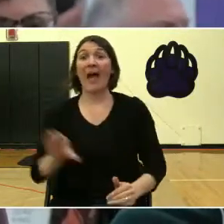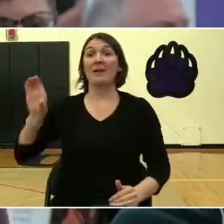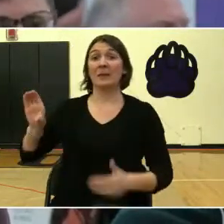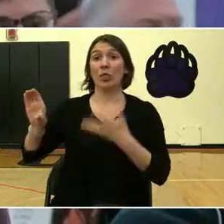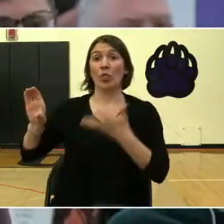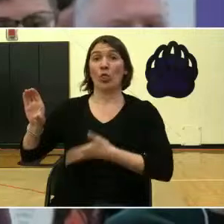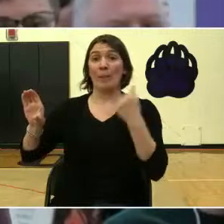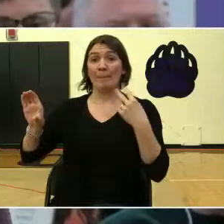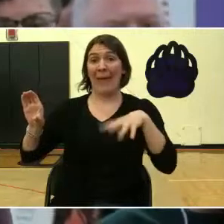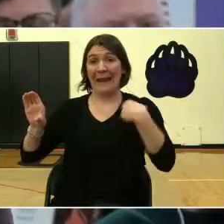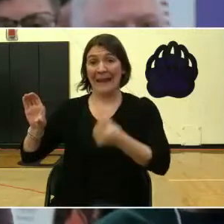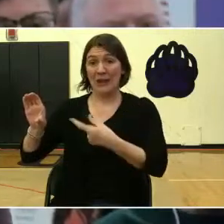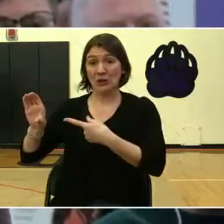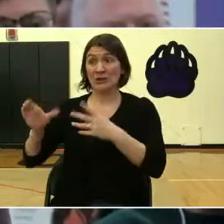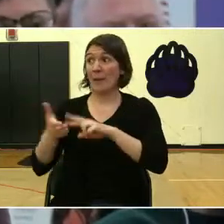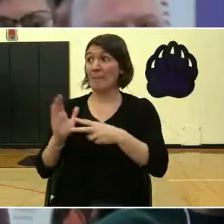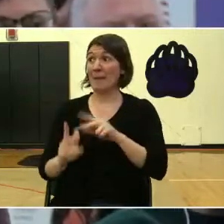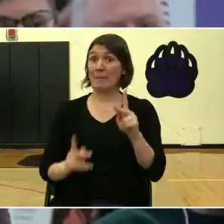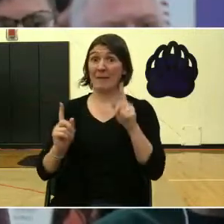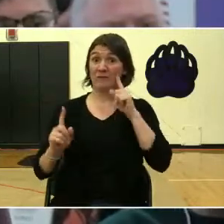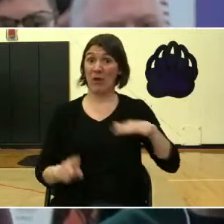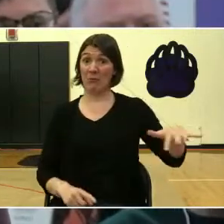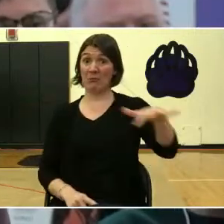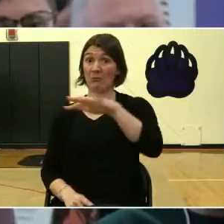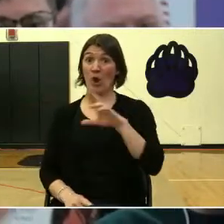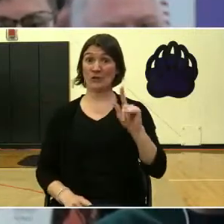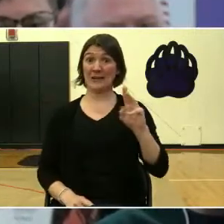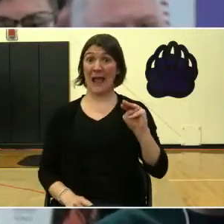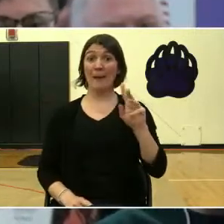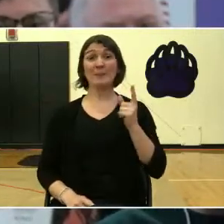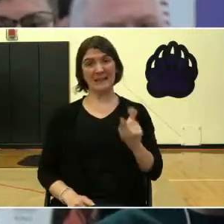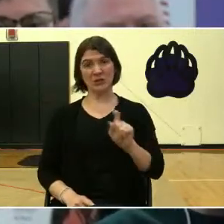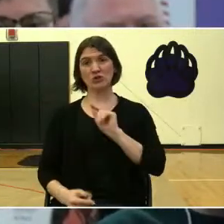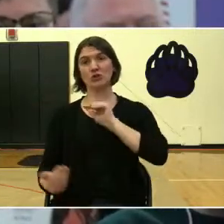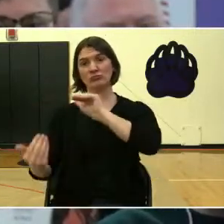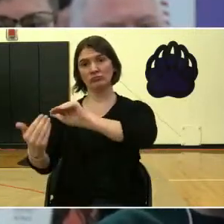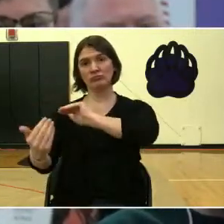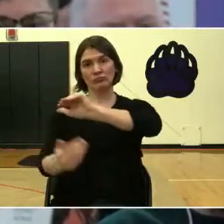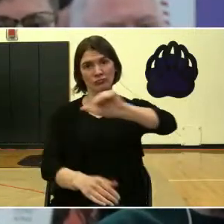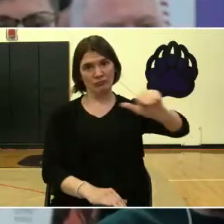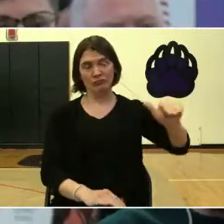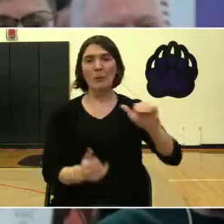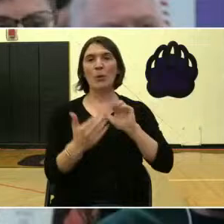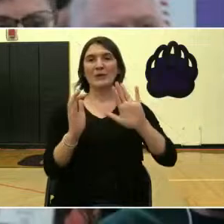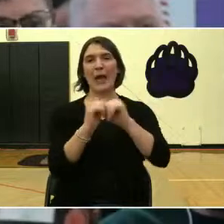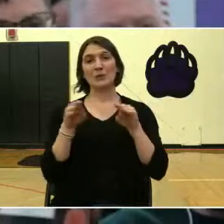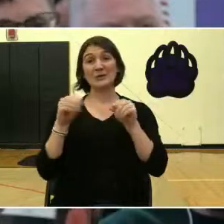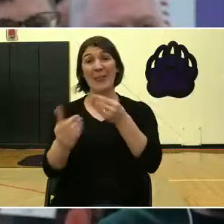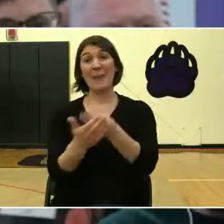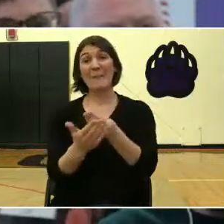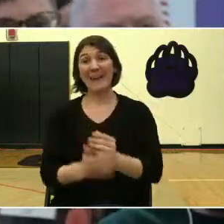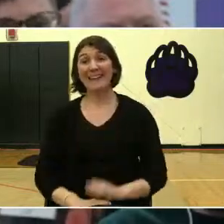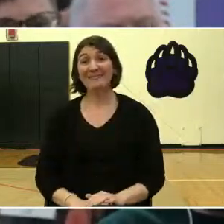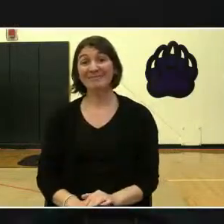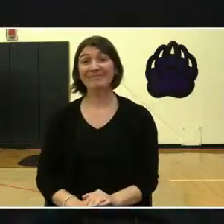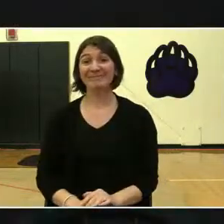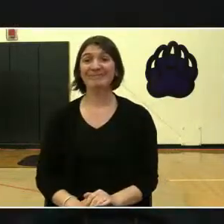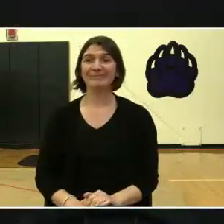for many years and maybe that means that people from this SP need to go to the select board with proposals about how the money is